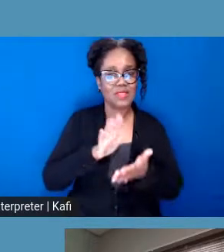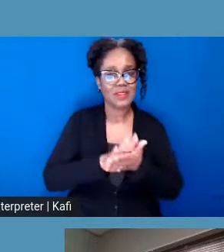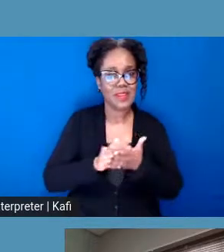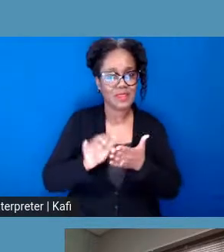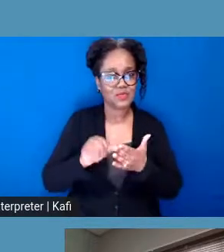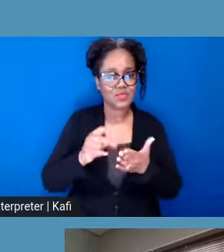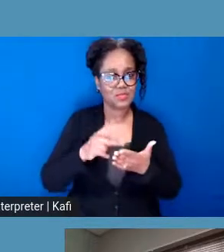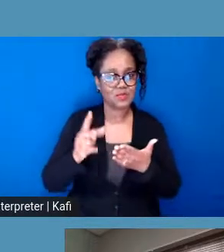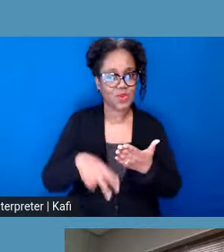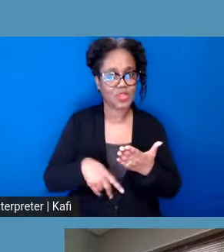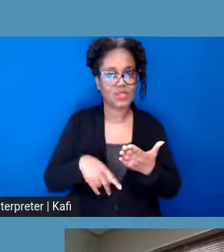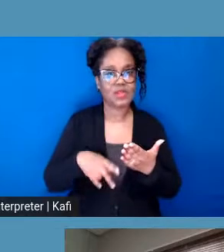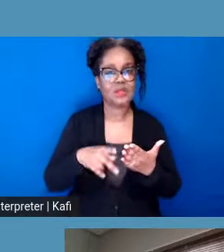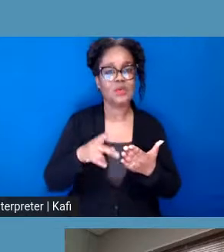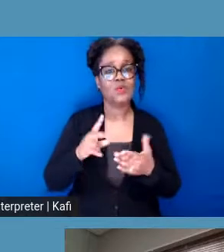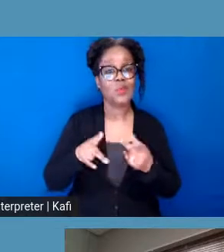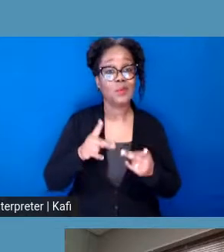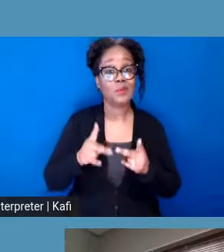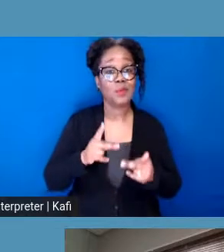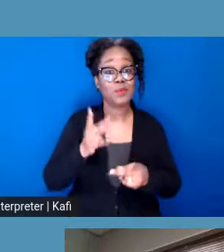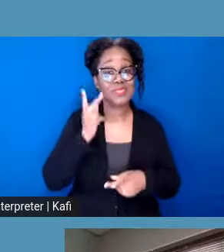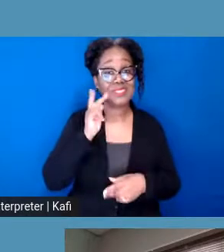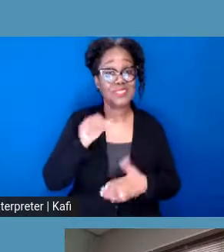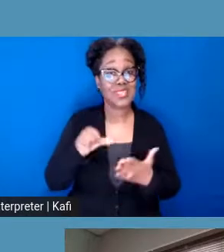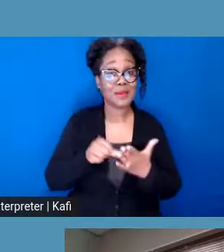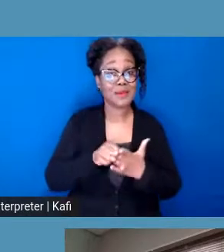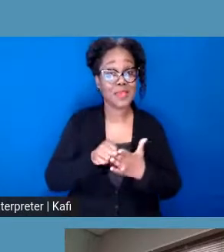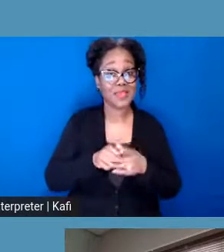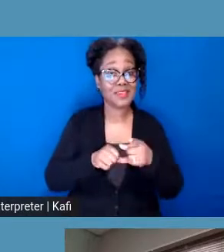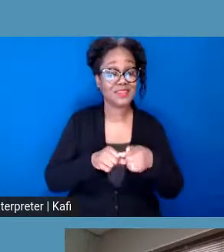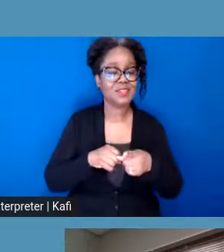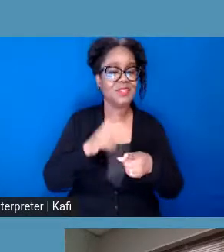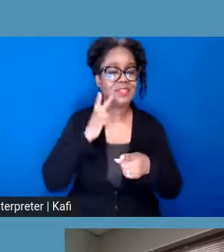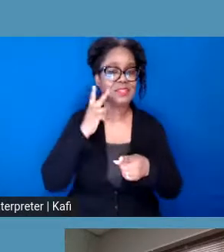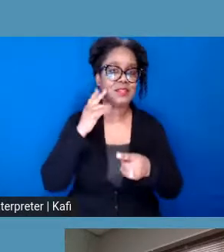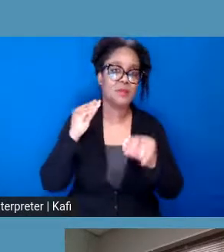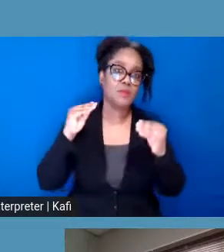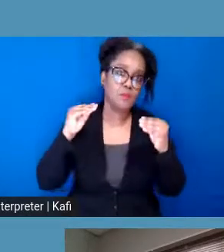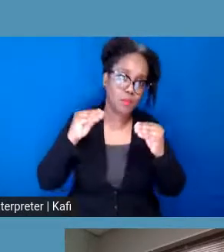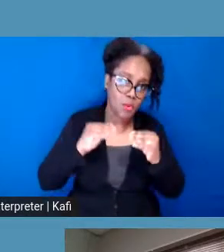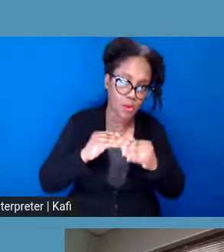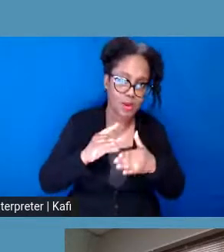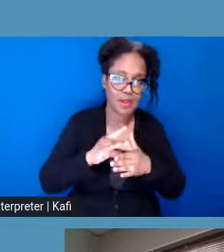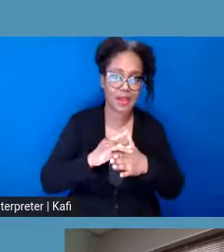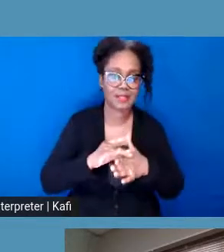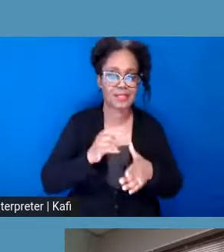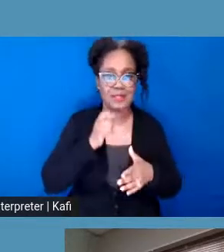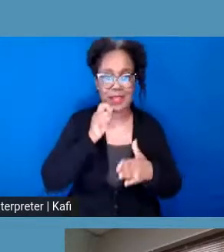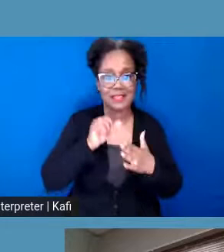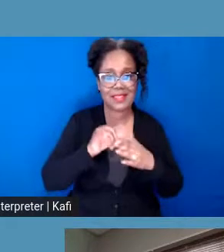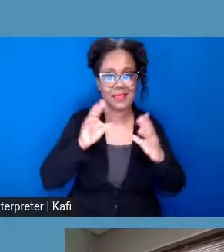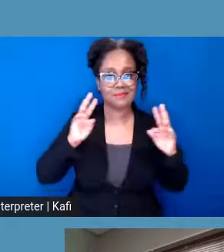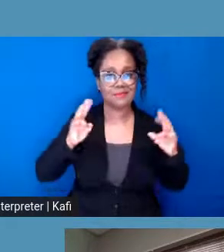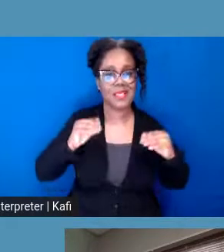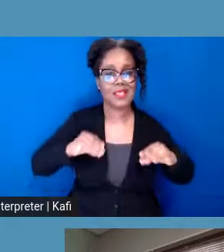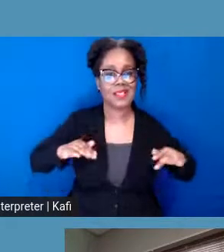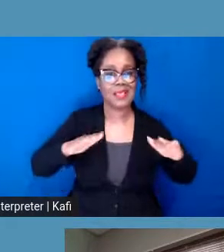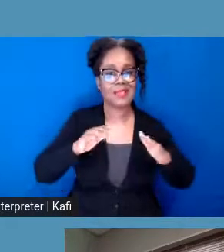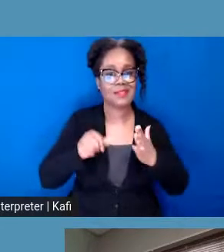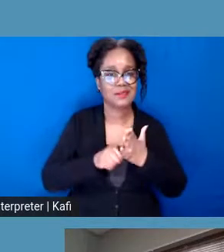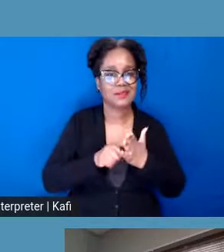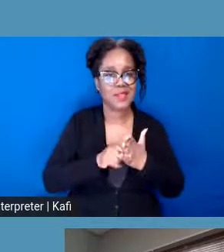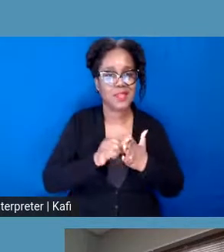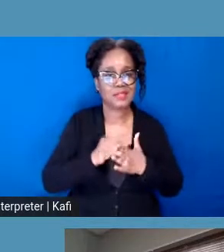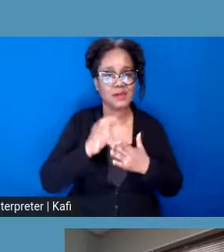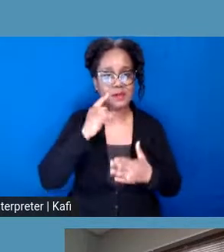land on that, they're directed to a lot more content on our website rather than just landing on this boring page that they probably exit